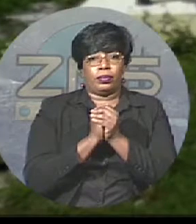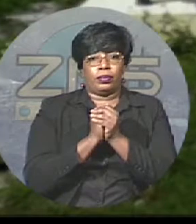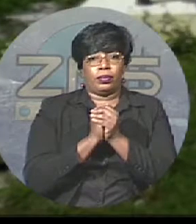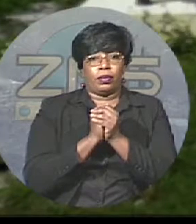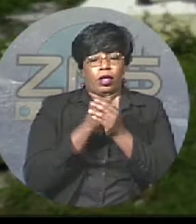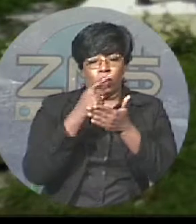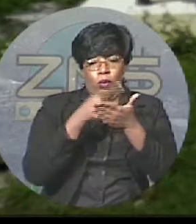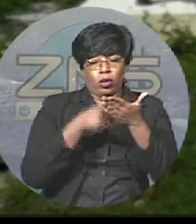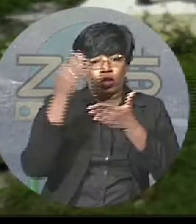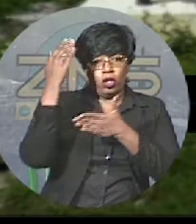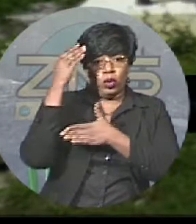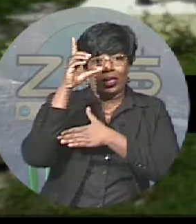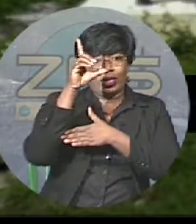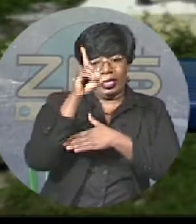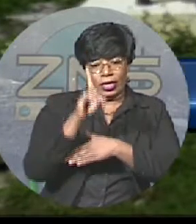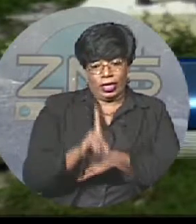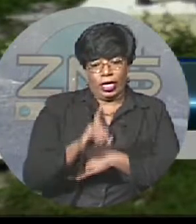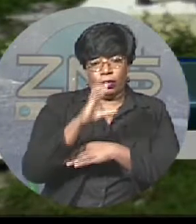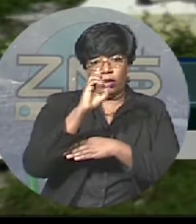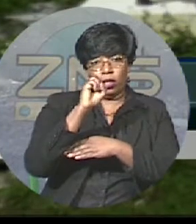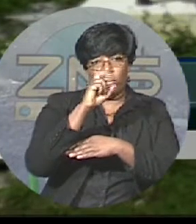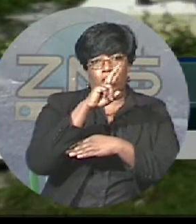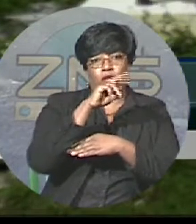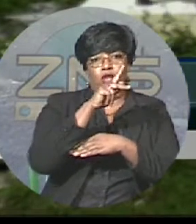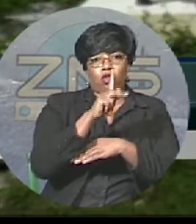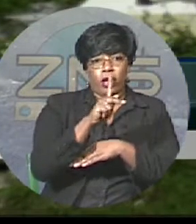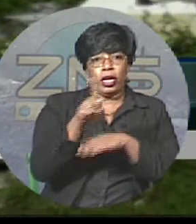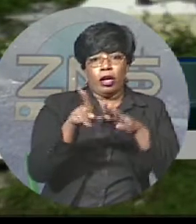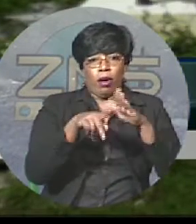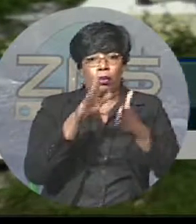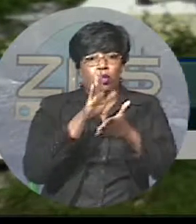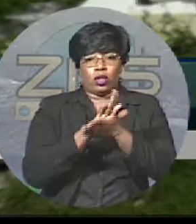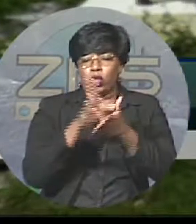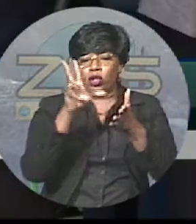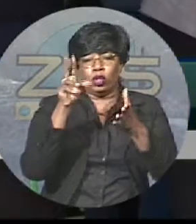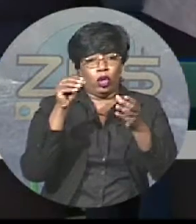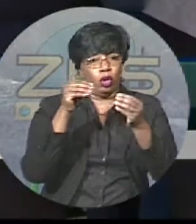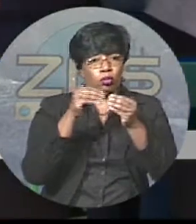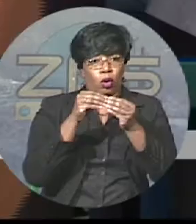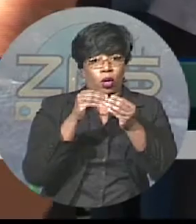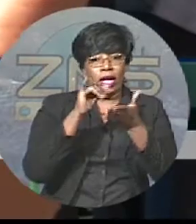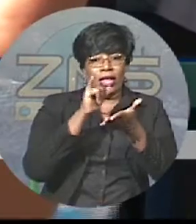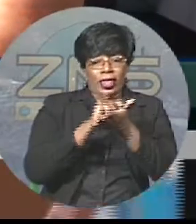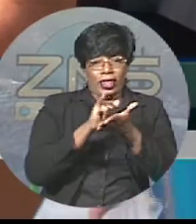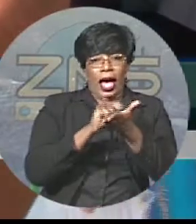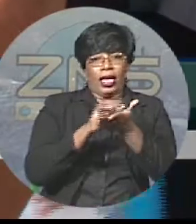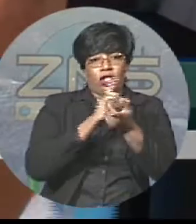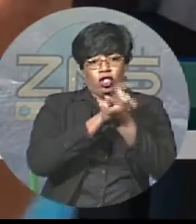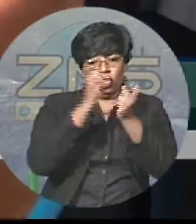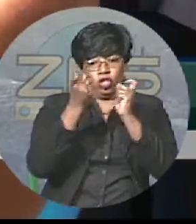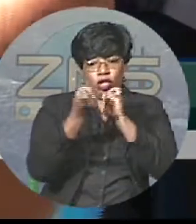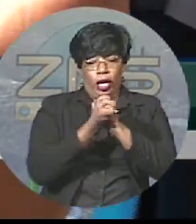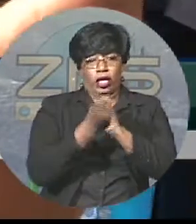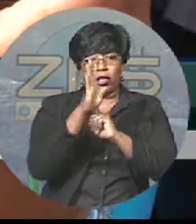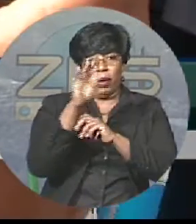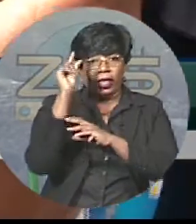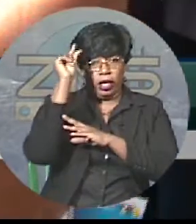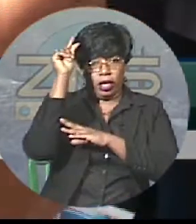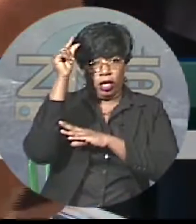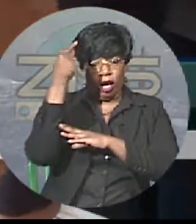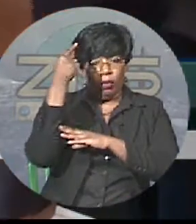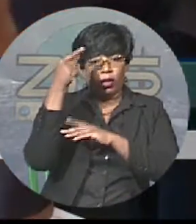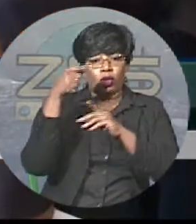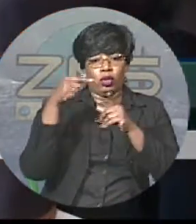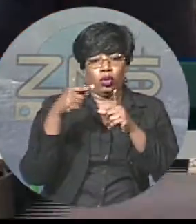was officially known as the Deep Creek Primary School in South Andros is no more. That name was officially changed by the government to